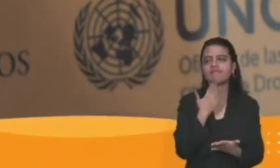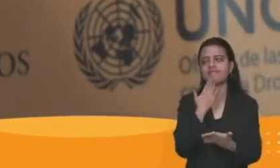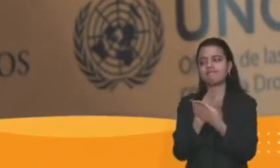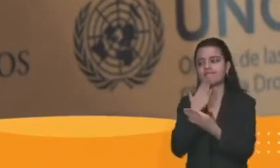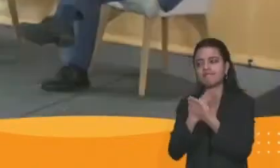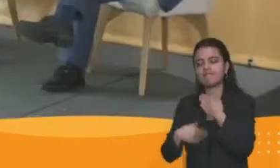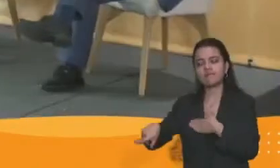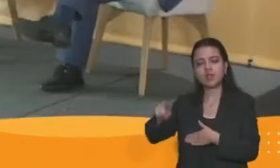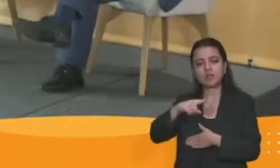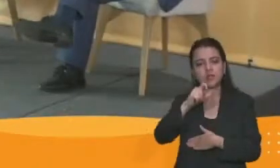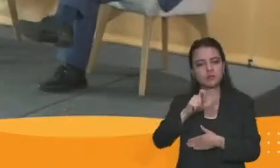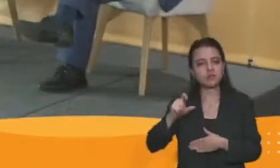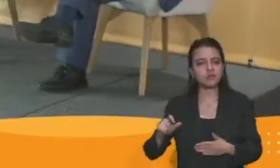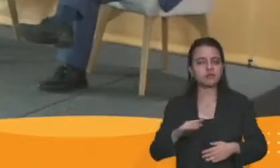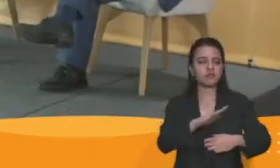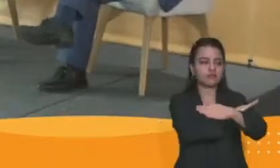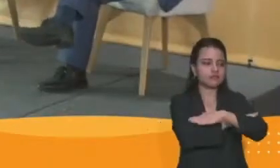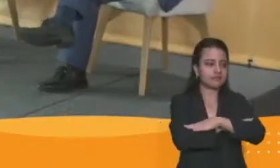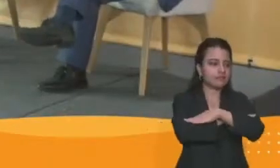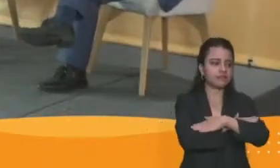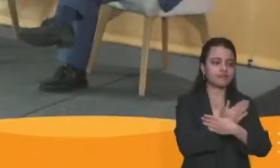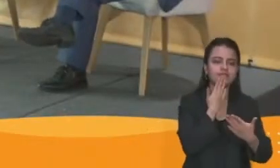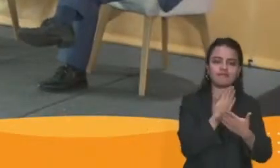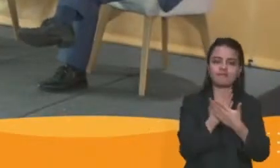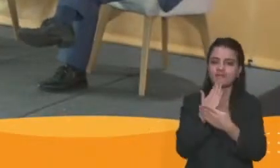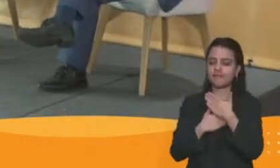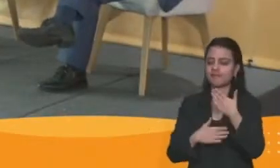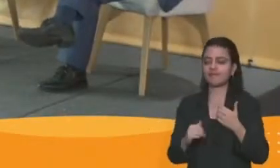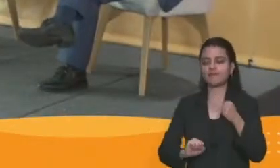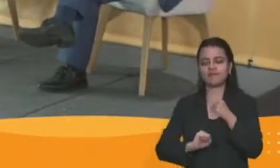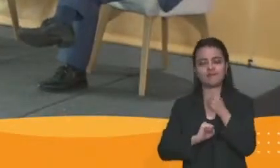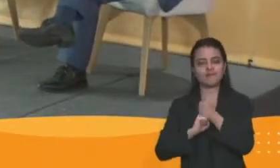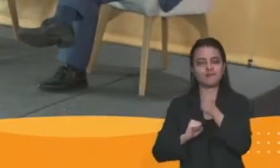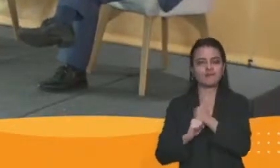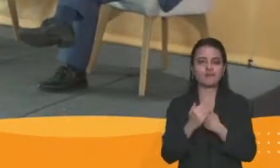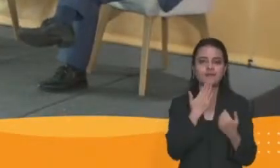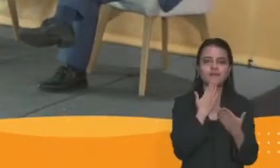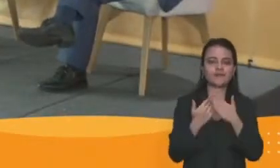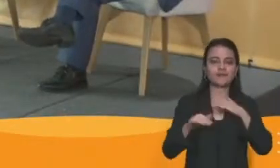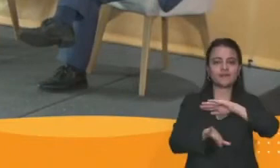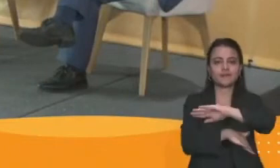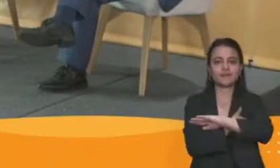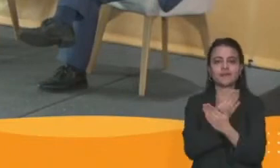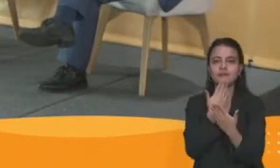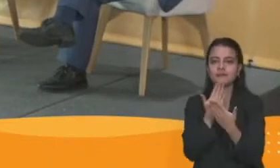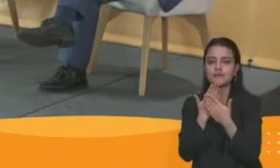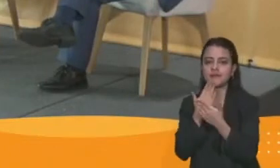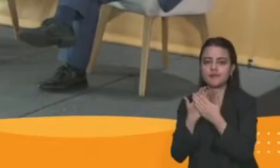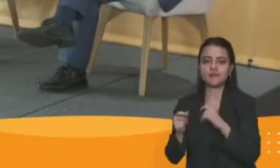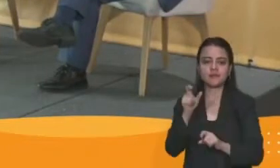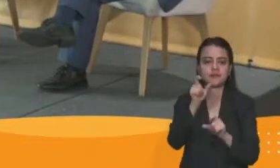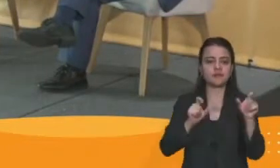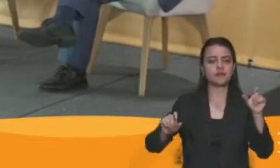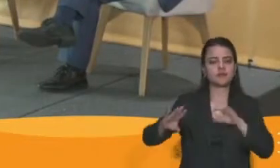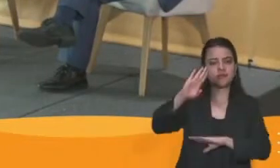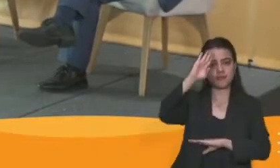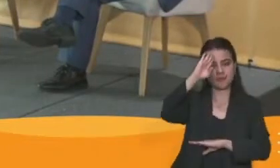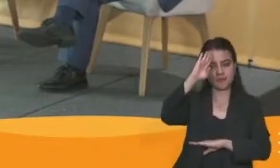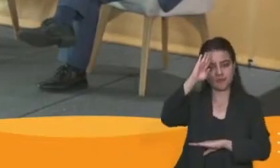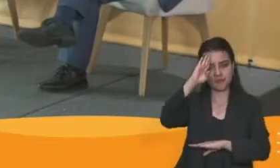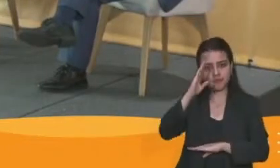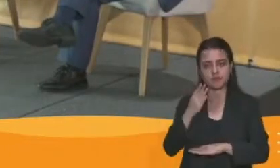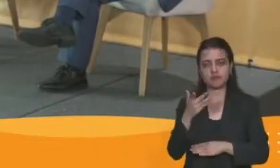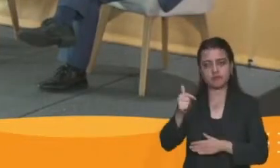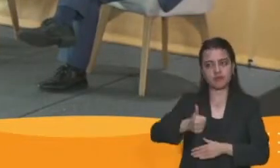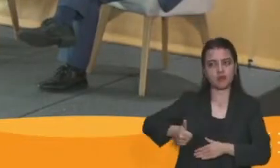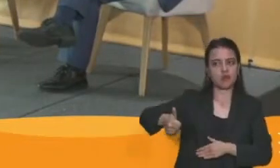would like to thank the Embassy, UNODC, for all the support, for the team of the ministry, the public force, and the Barrera